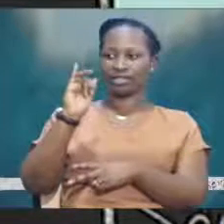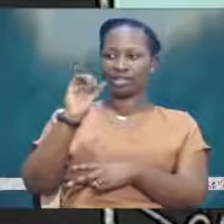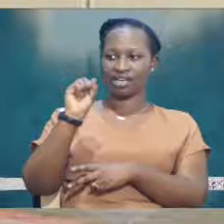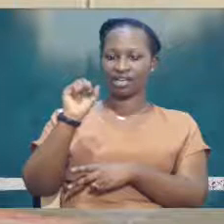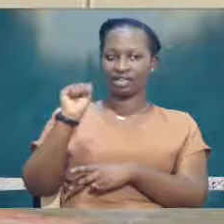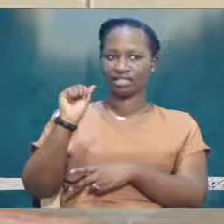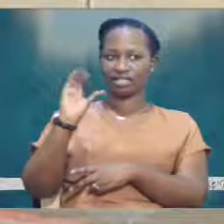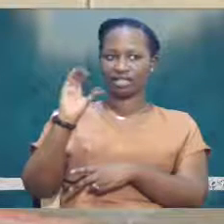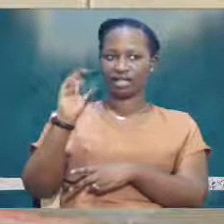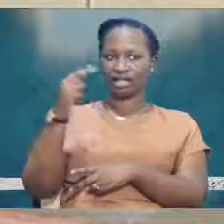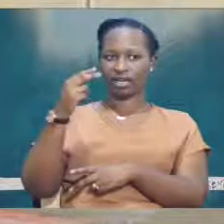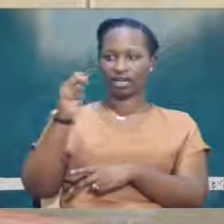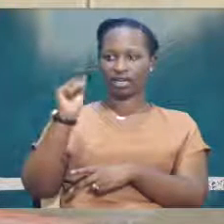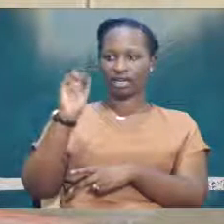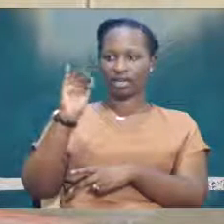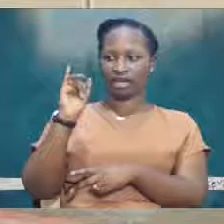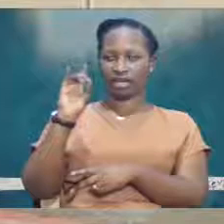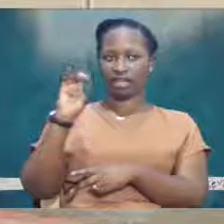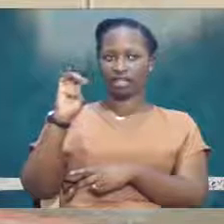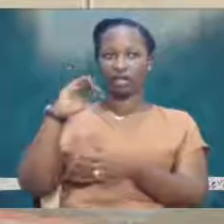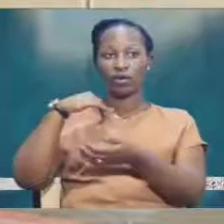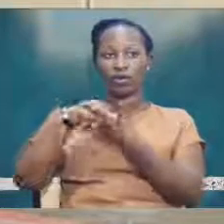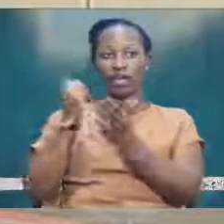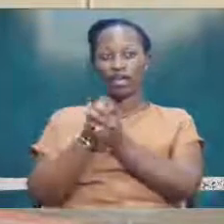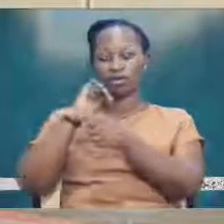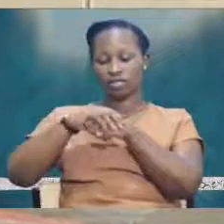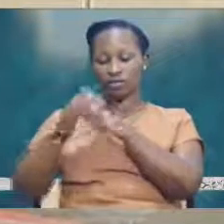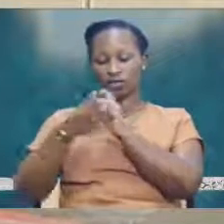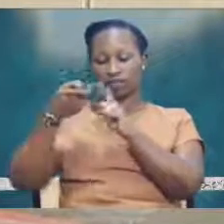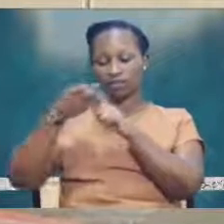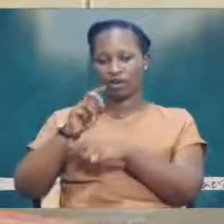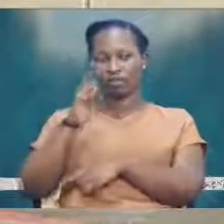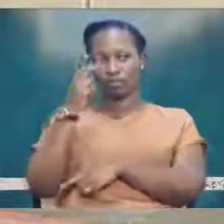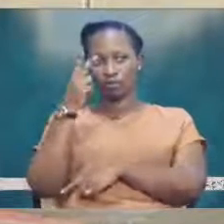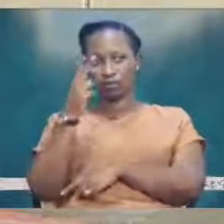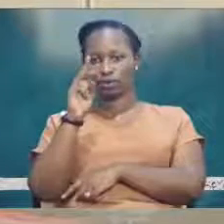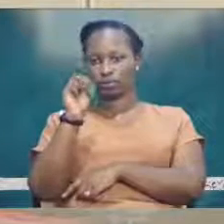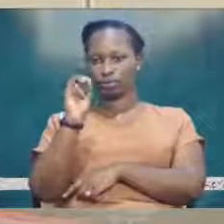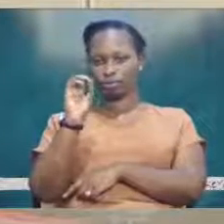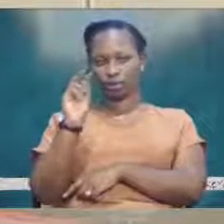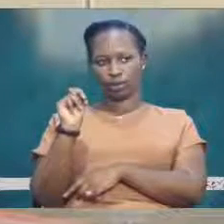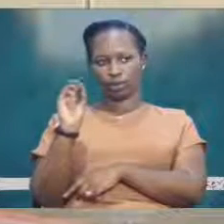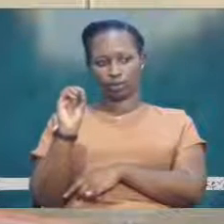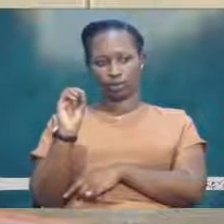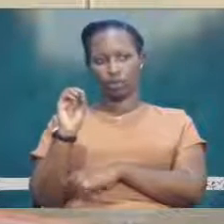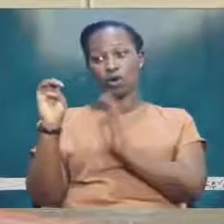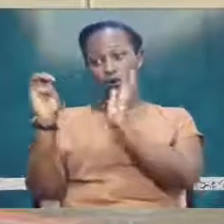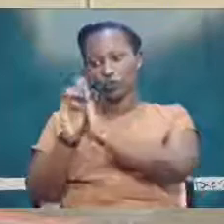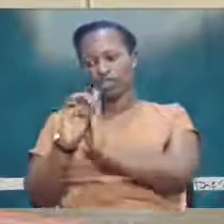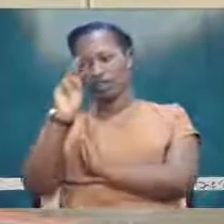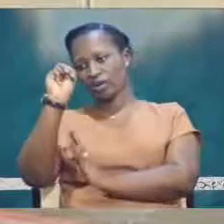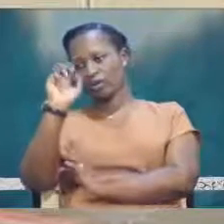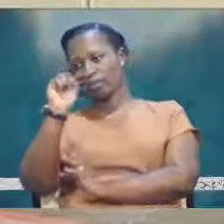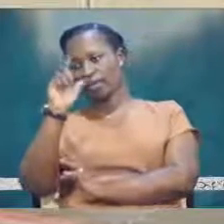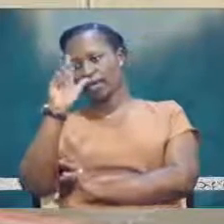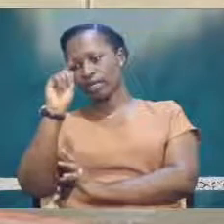two monosaccharide sugars, which means maltose is a disaccharide because it is